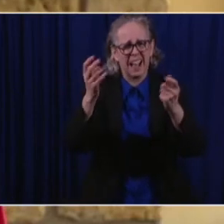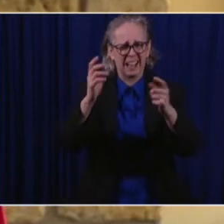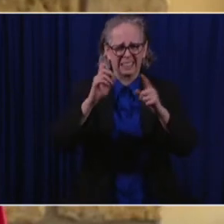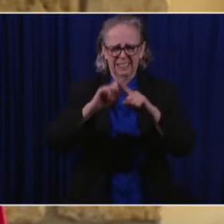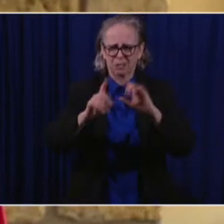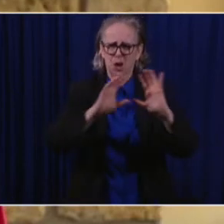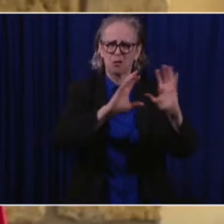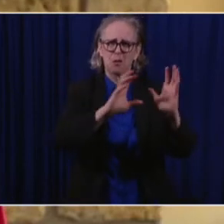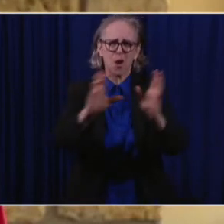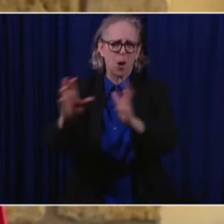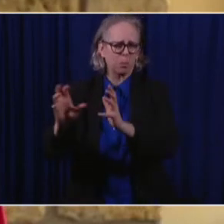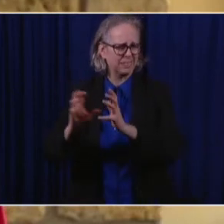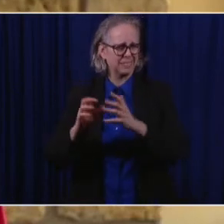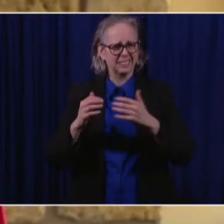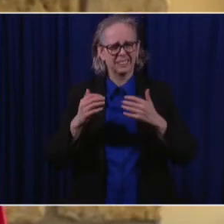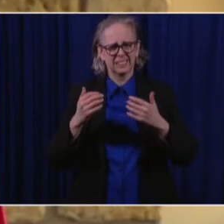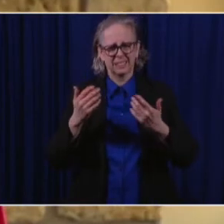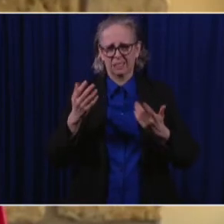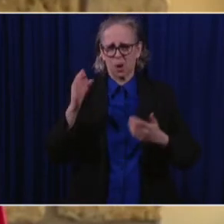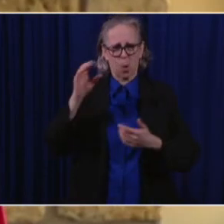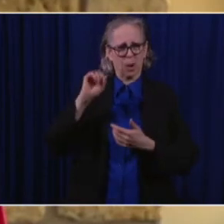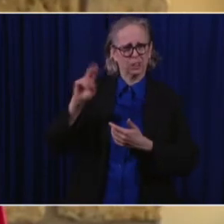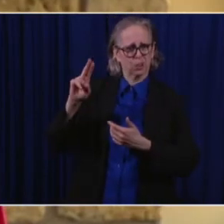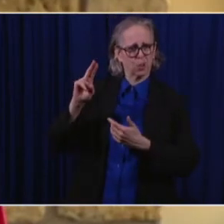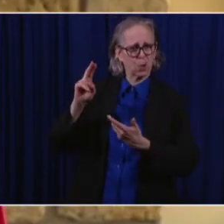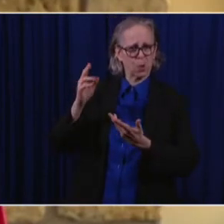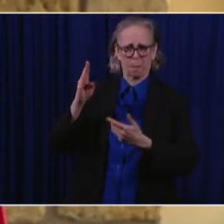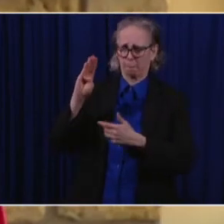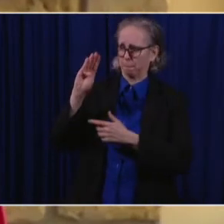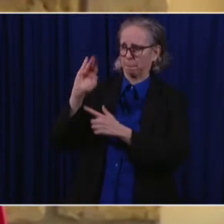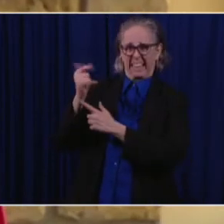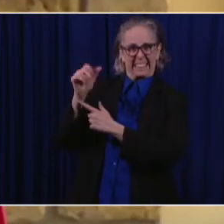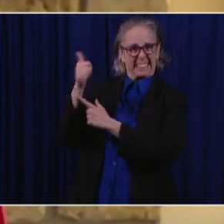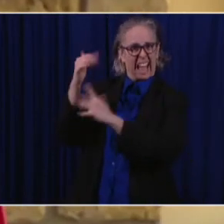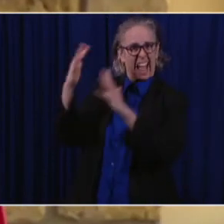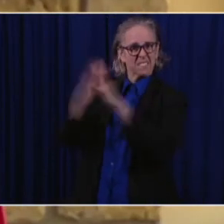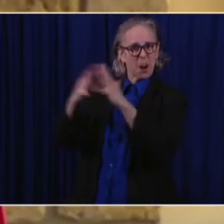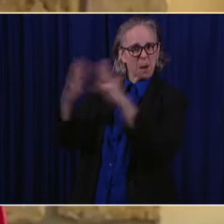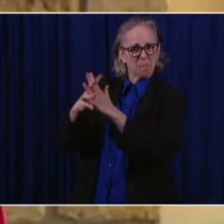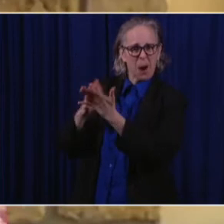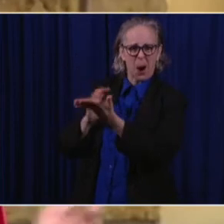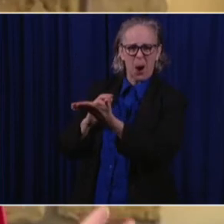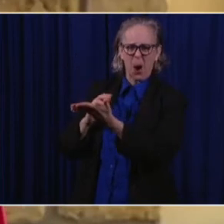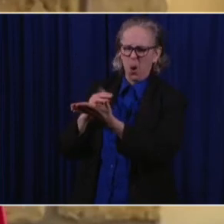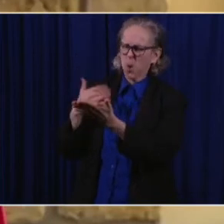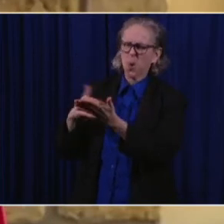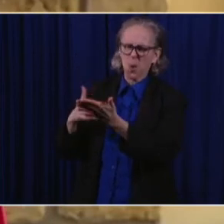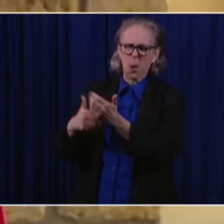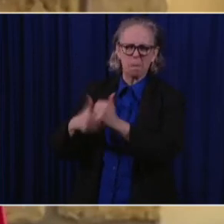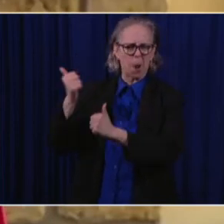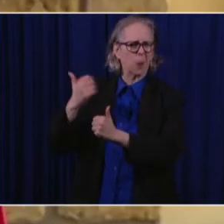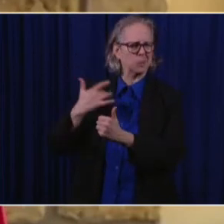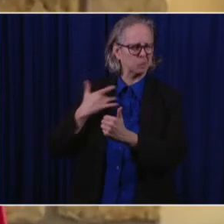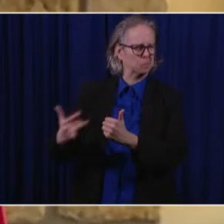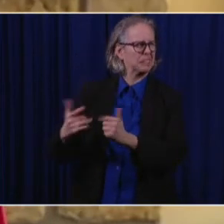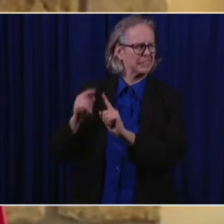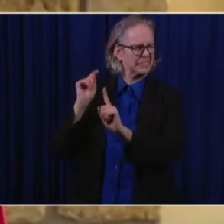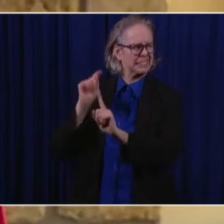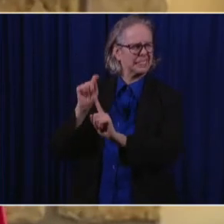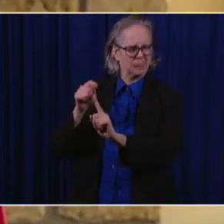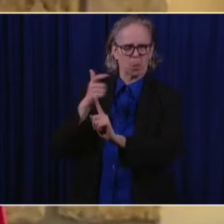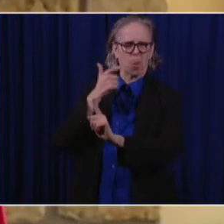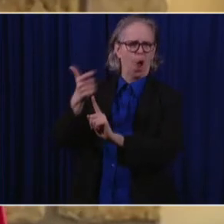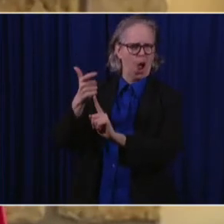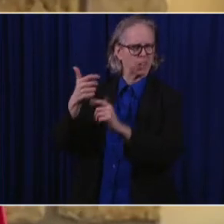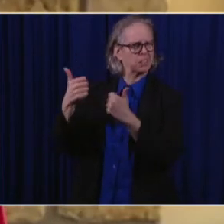Ohio State, I know there's, for most Ohioans, most of us, it's Ohio State is the most important